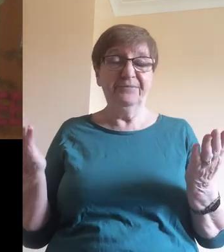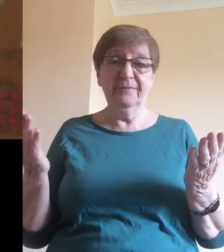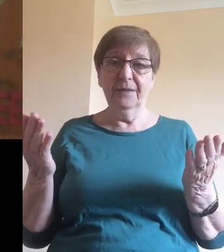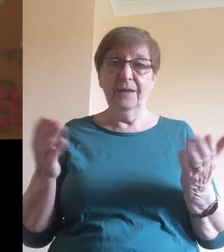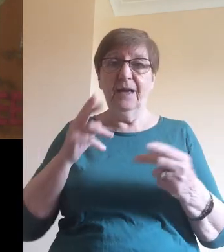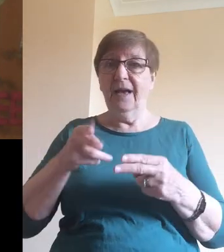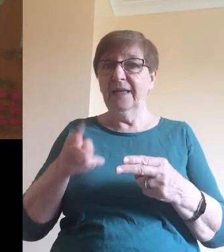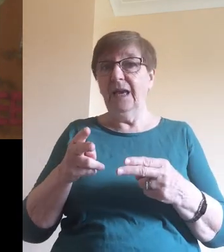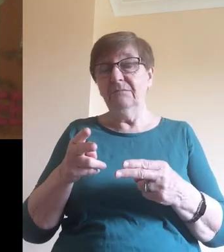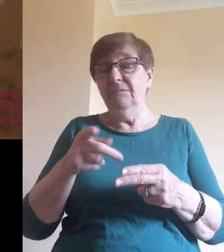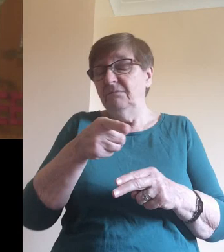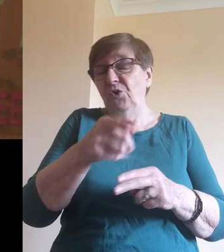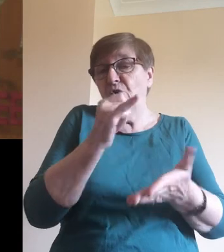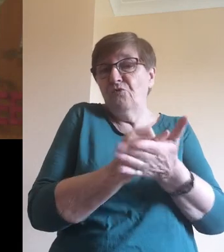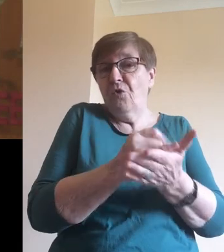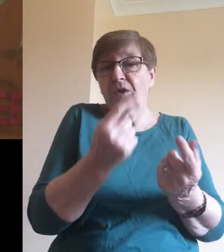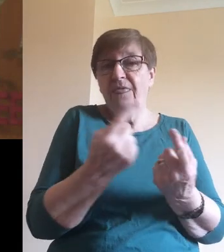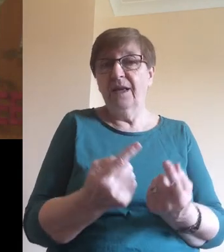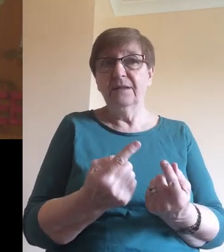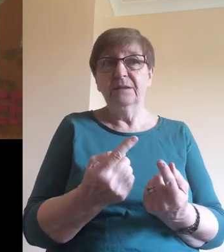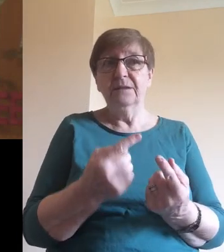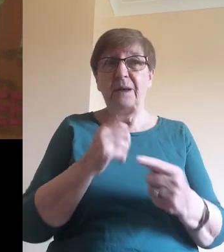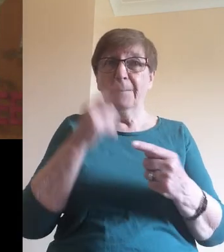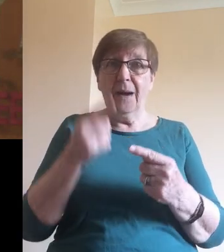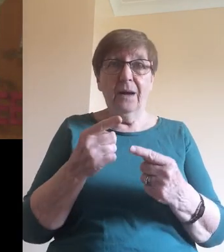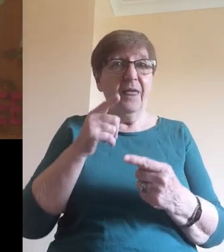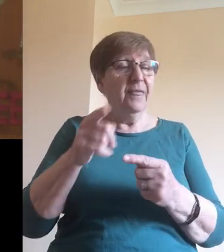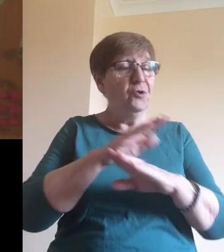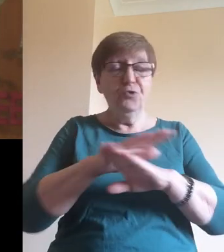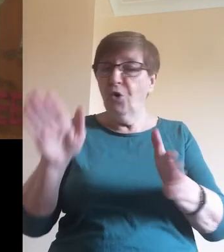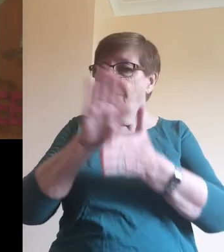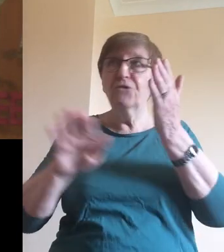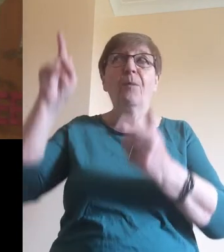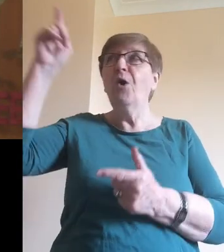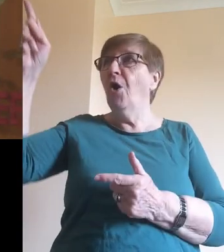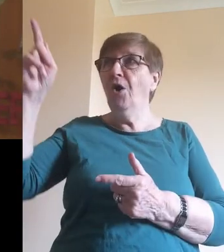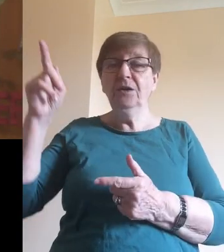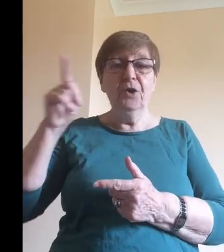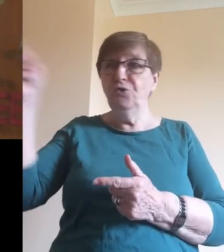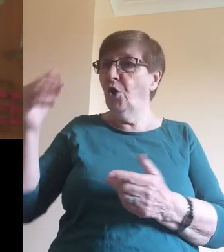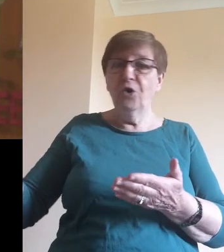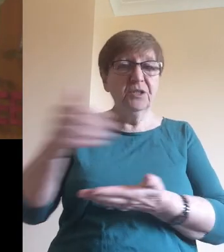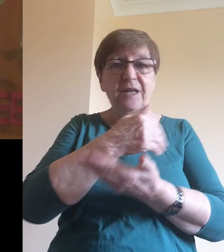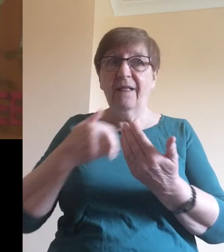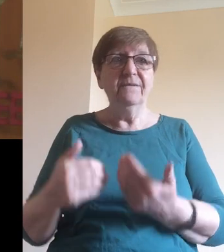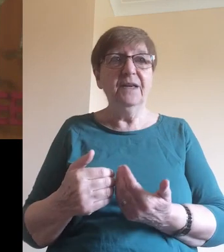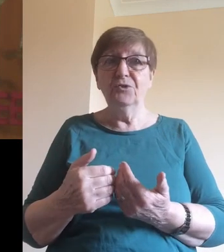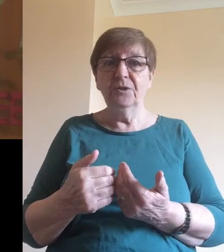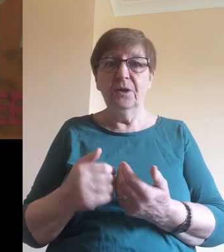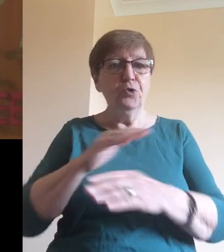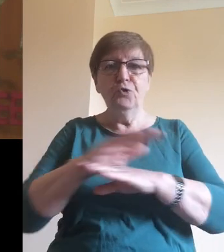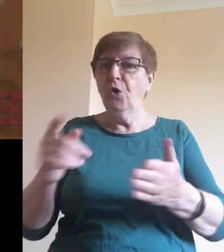the things might not be wrong in themselves, but the point is, they are not God and they are not God's salvation, and they are not the fruits of